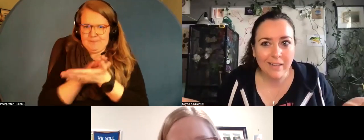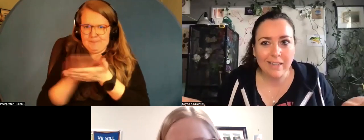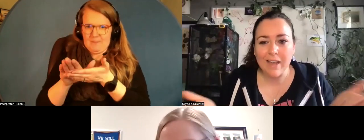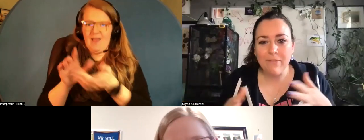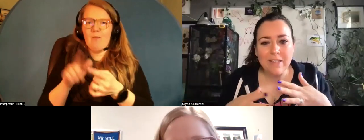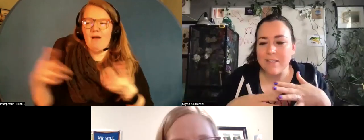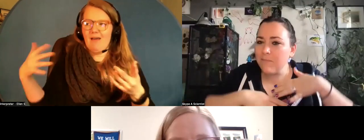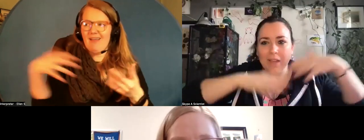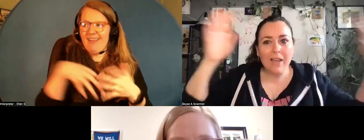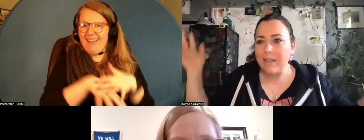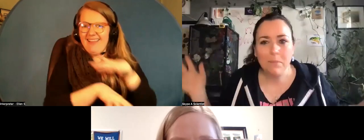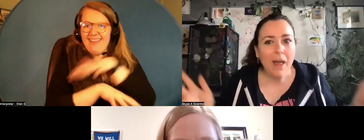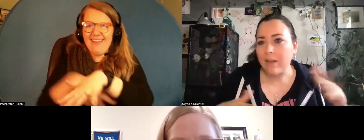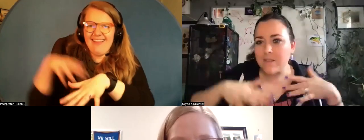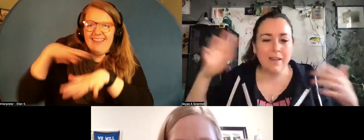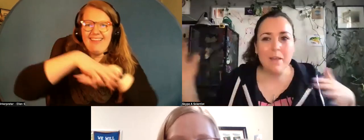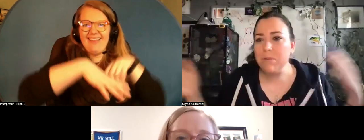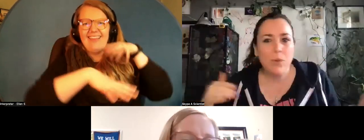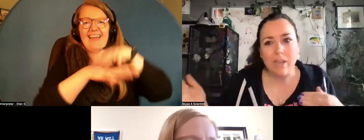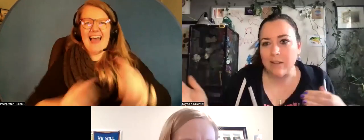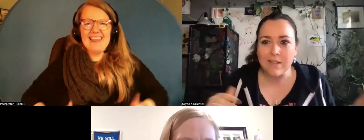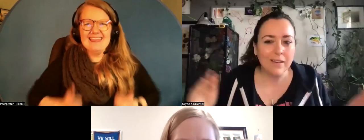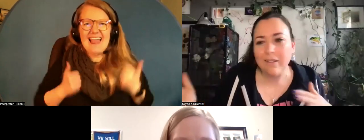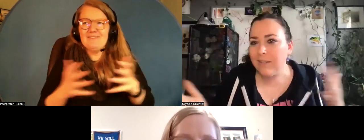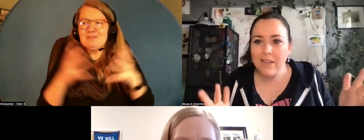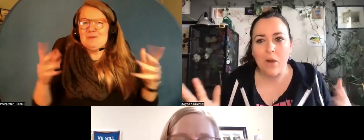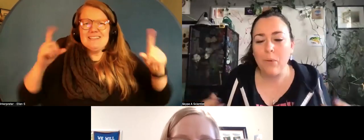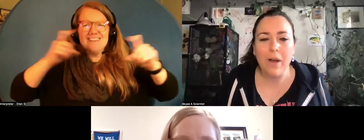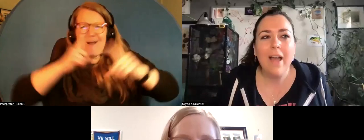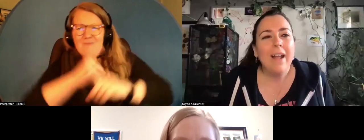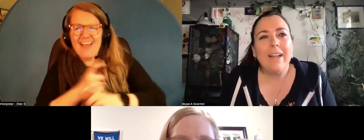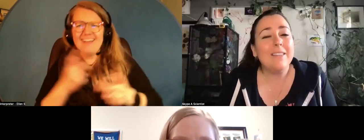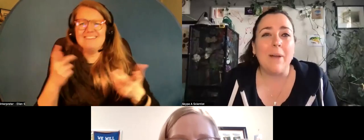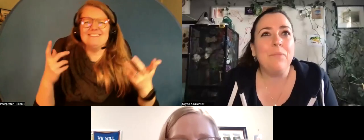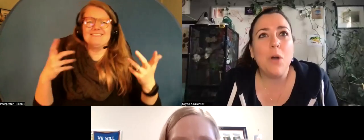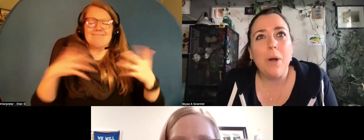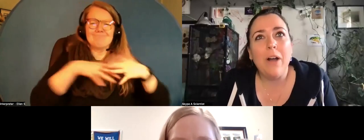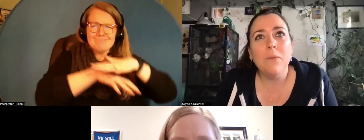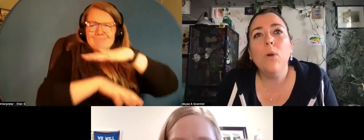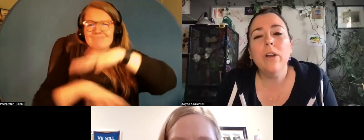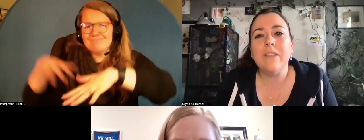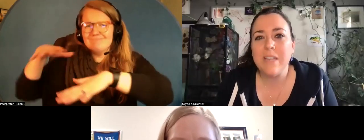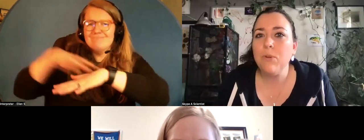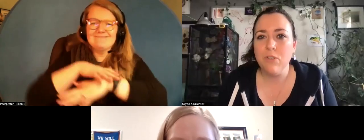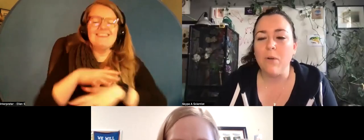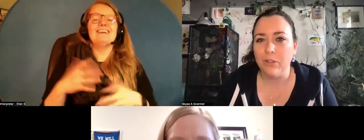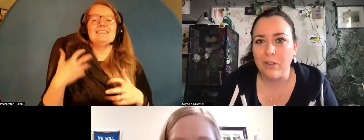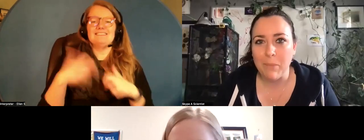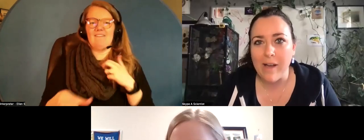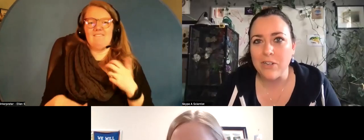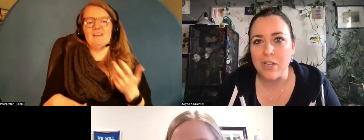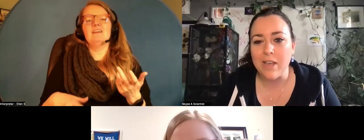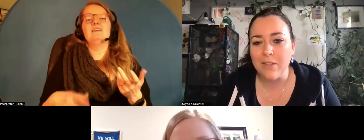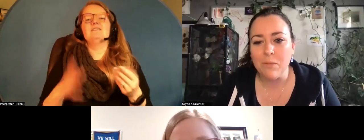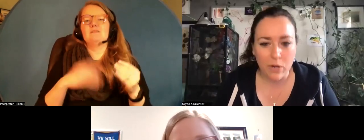like that. Like life is complex and in between, and So the deeper you go into